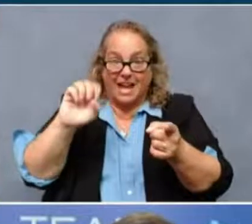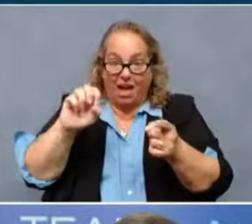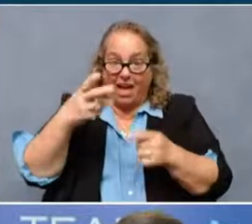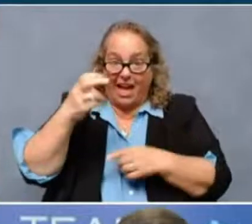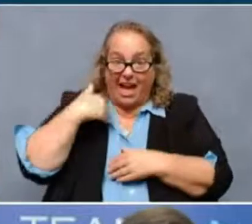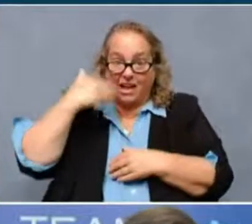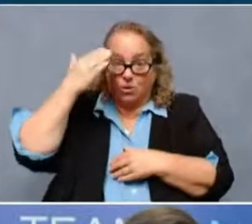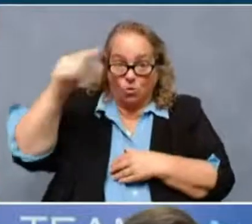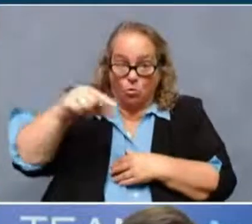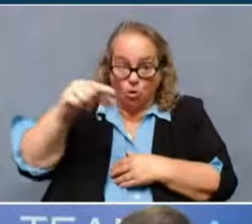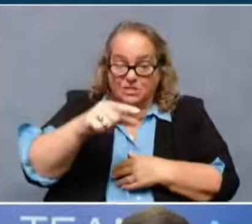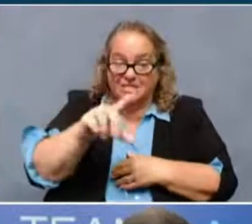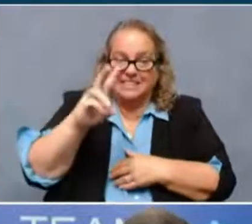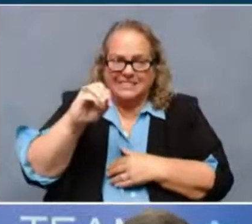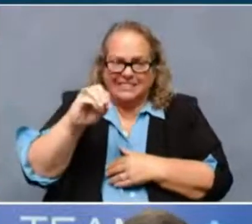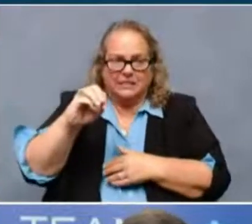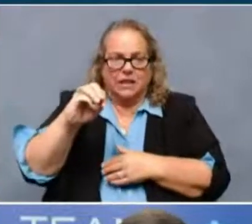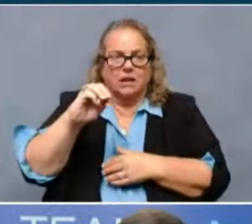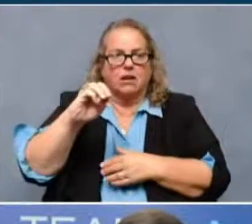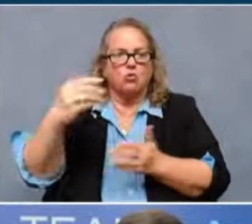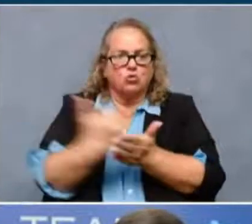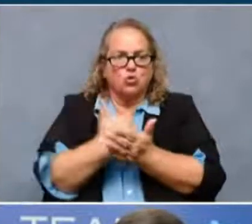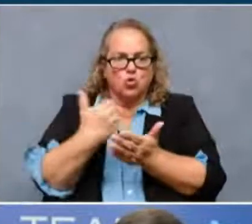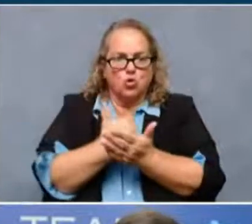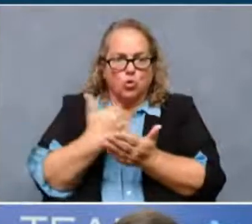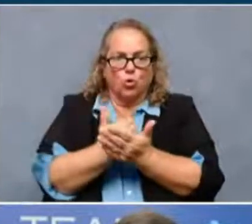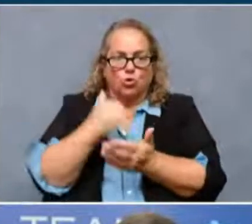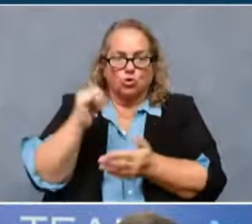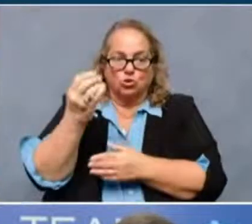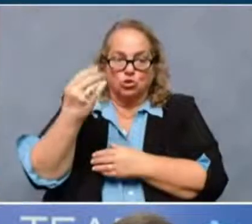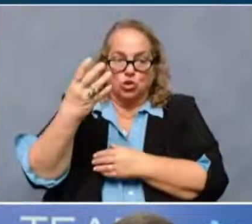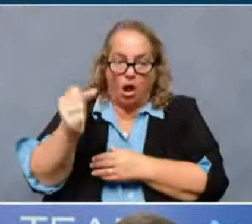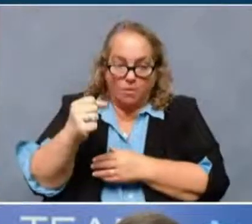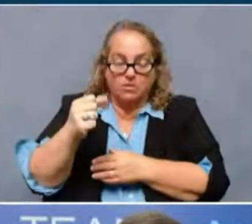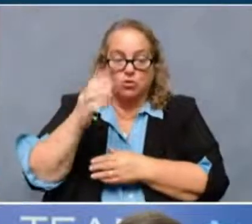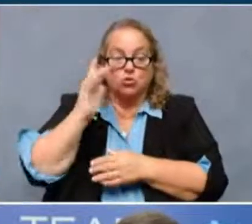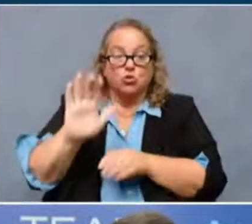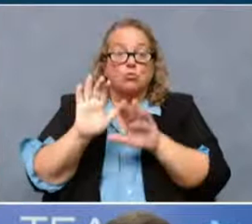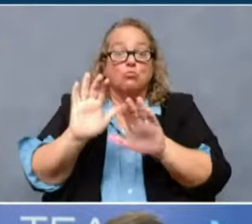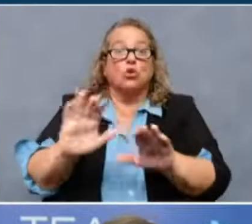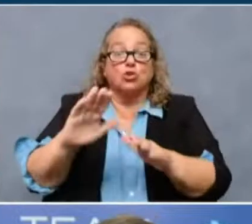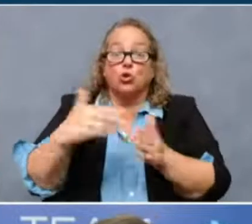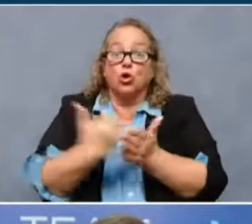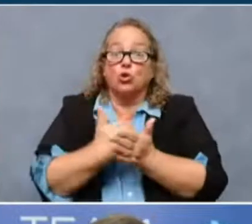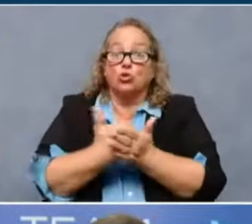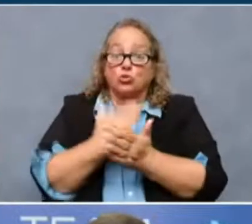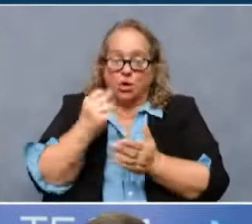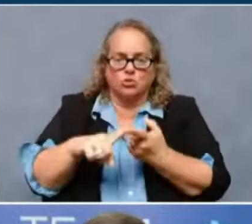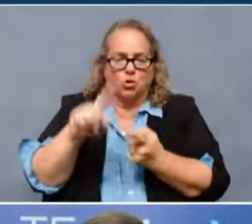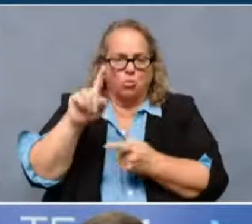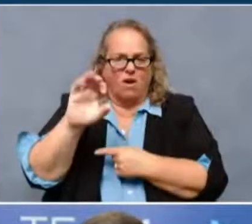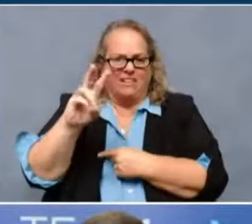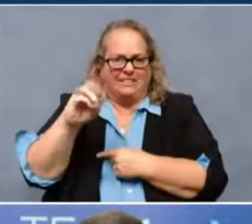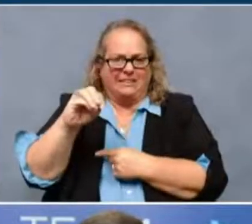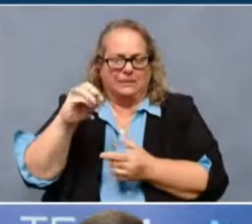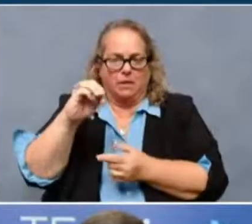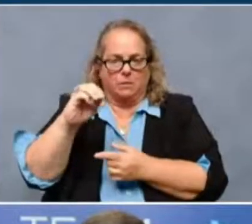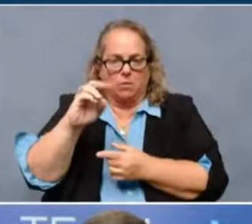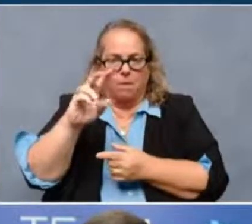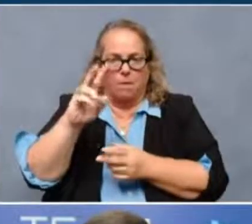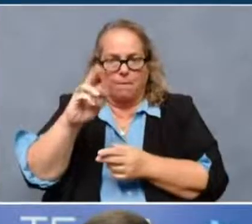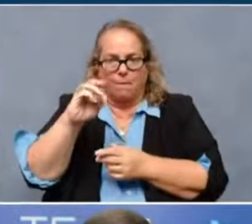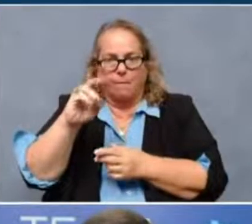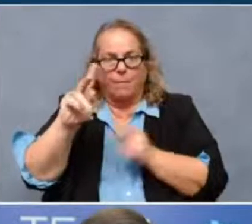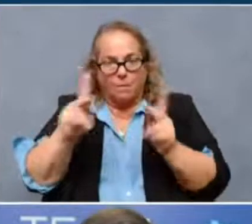jobs, pushing their total employment to 160. Pitman Creek is a fishing tackle distributor that's operated out of nearby